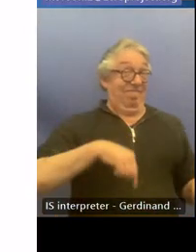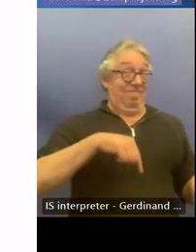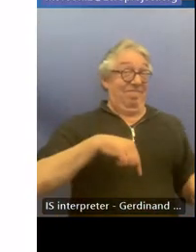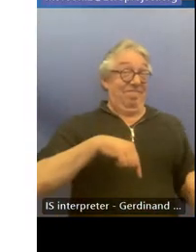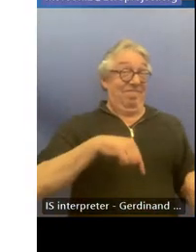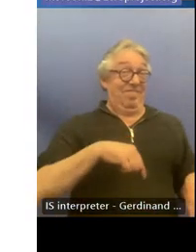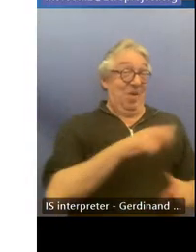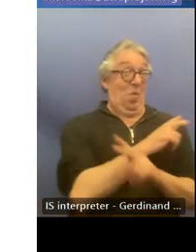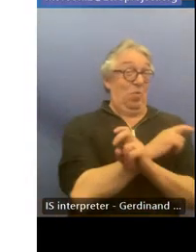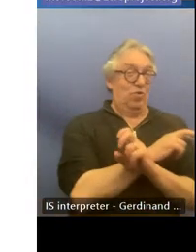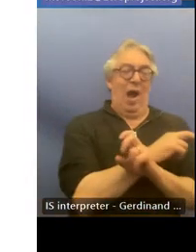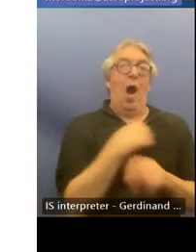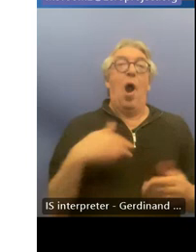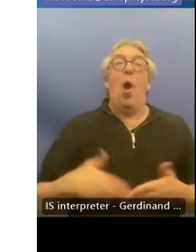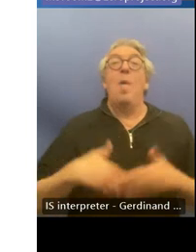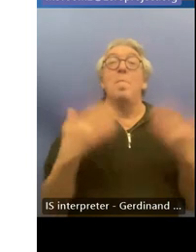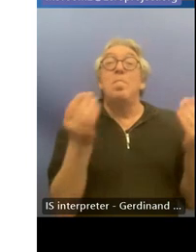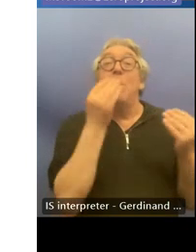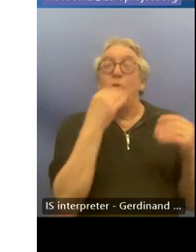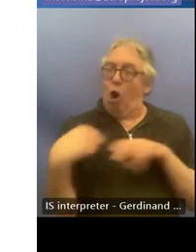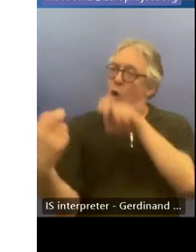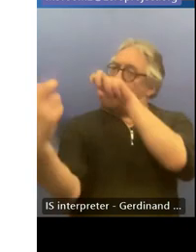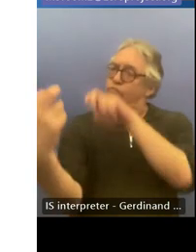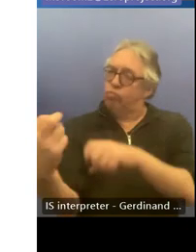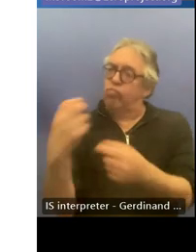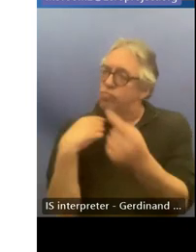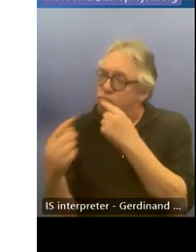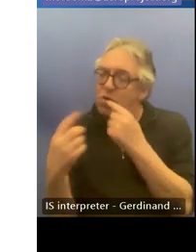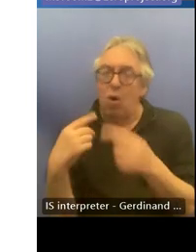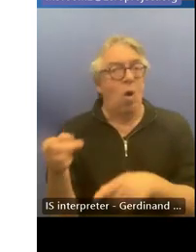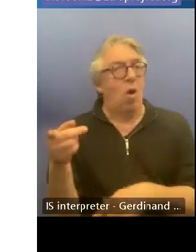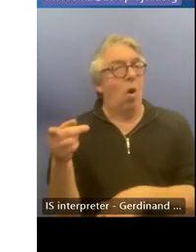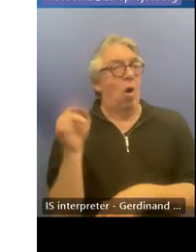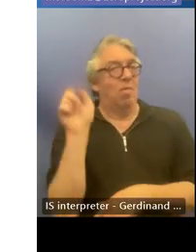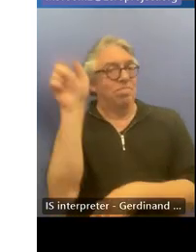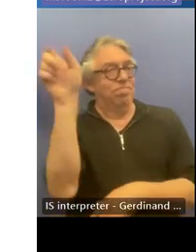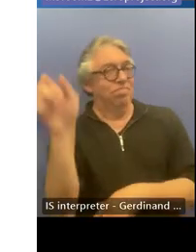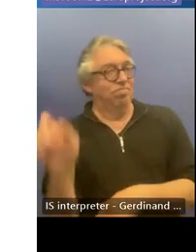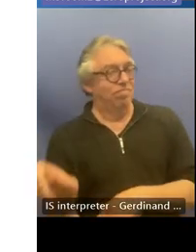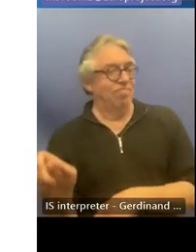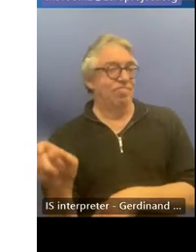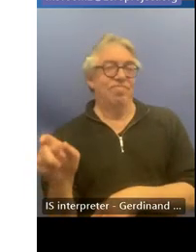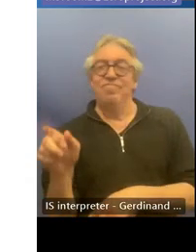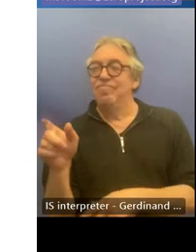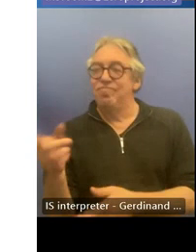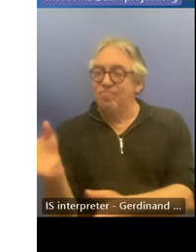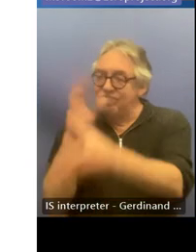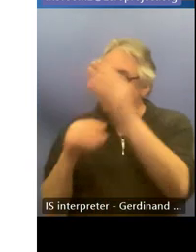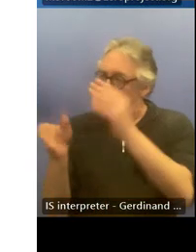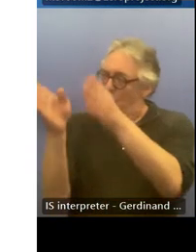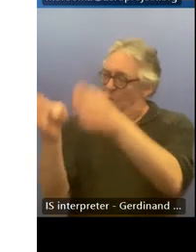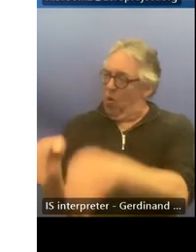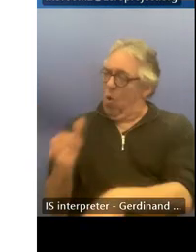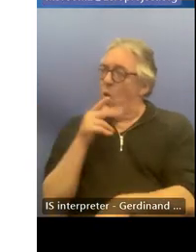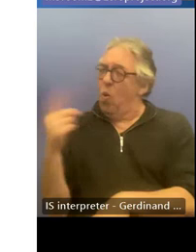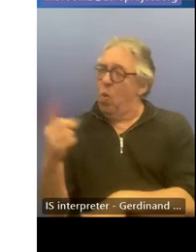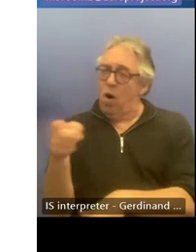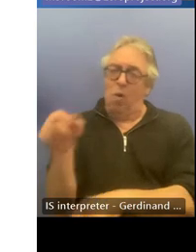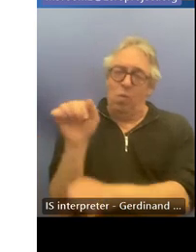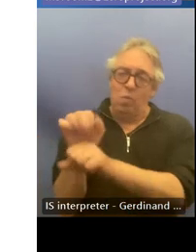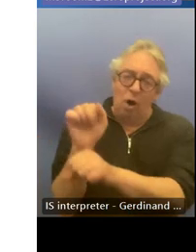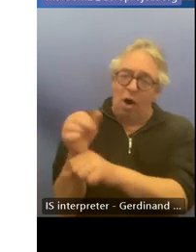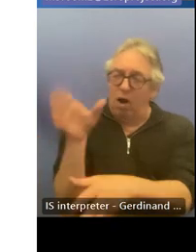her work and who she is as a person. And I think she's here to share even more today. Thank you, Ignacia.